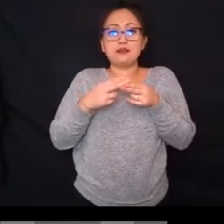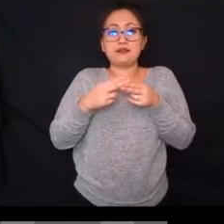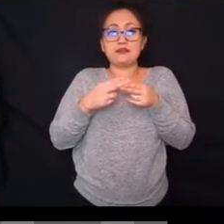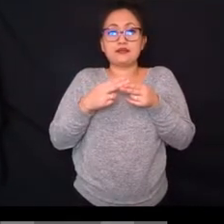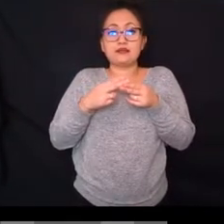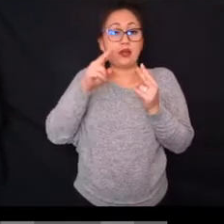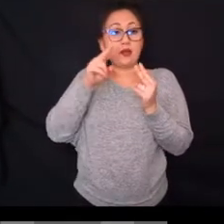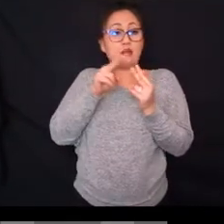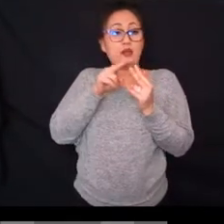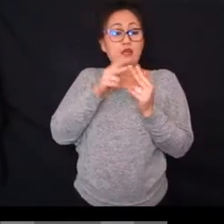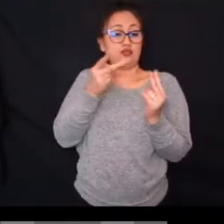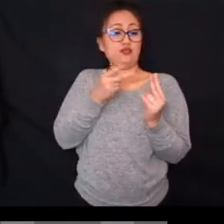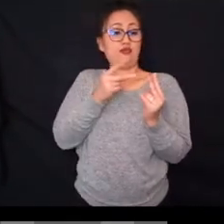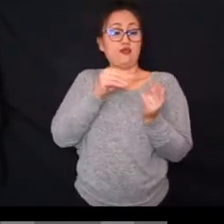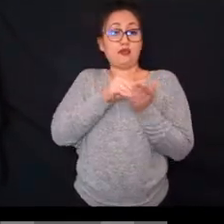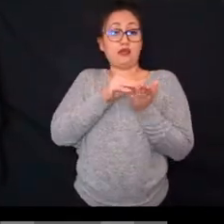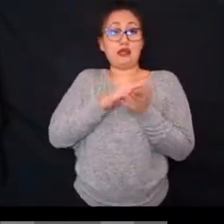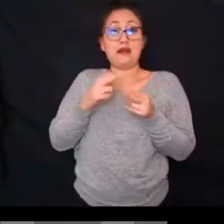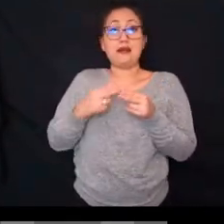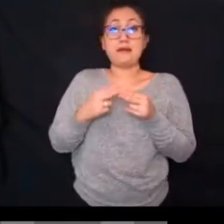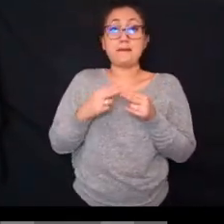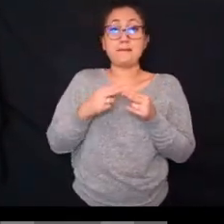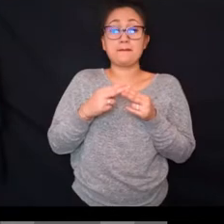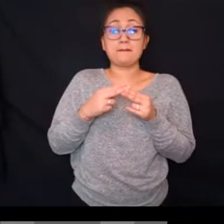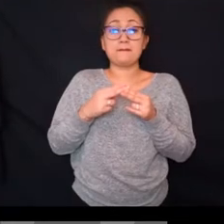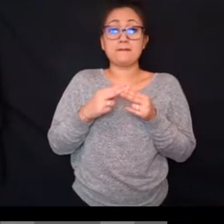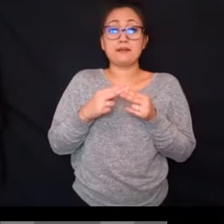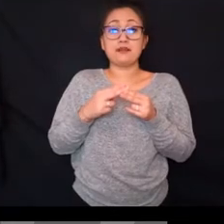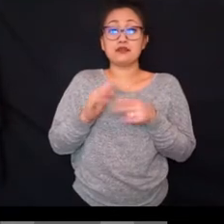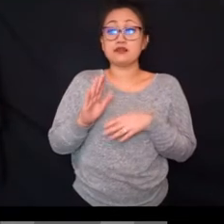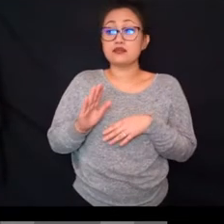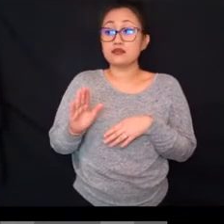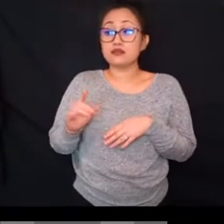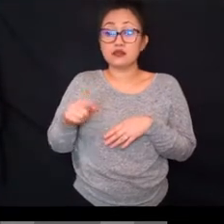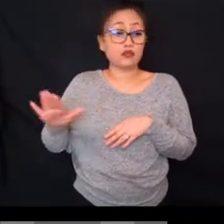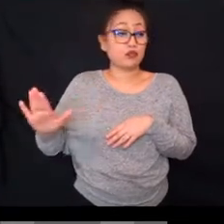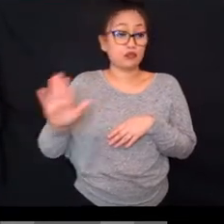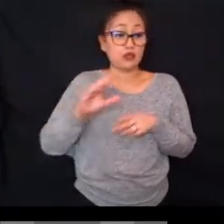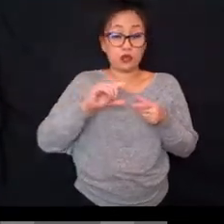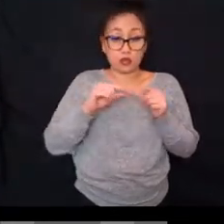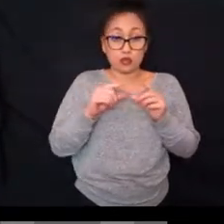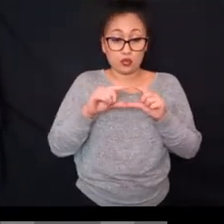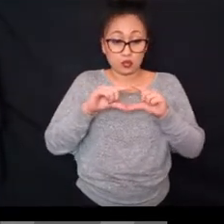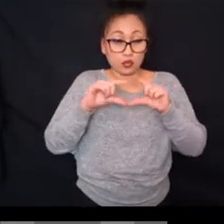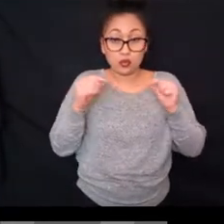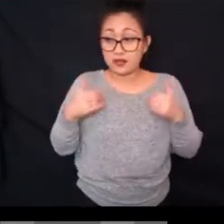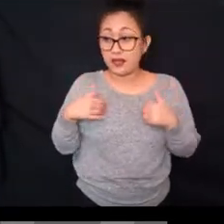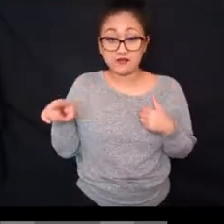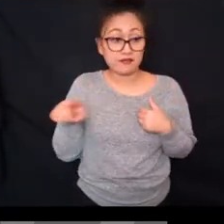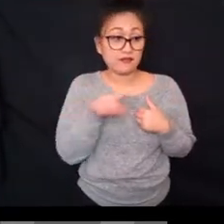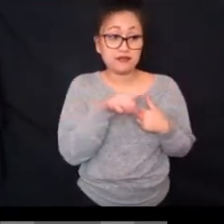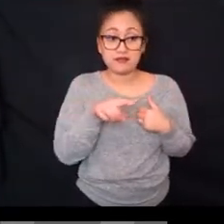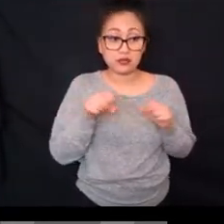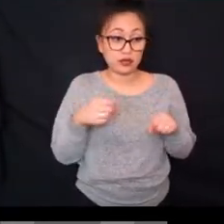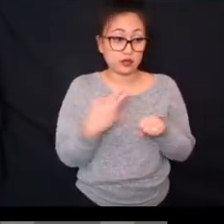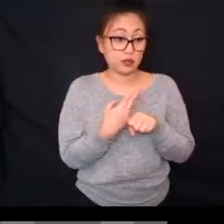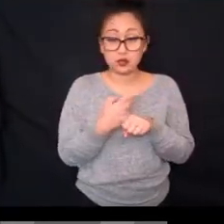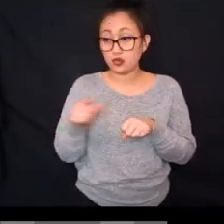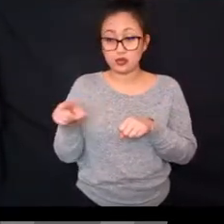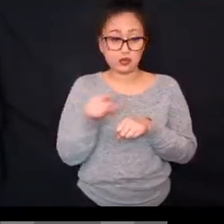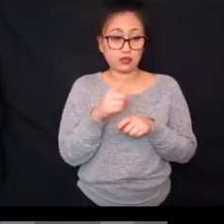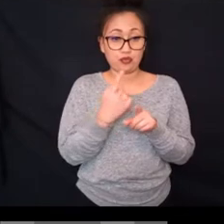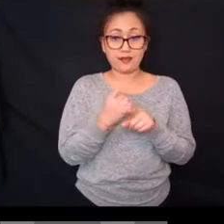write their name at the top. All right. Do you have your cubes so that you can use?